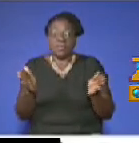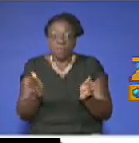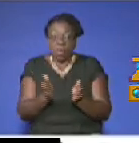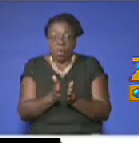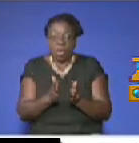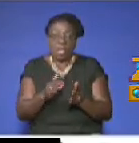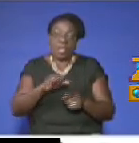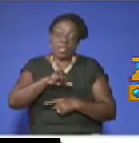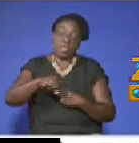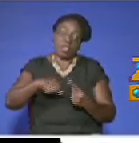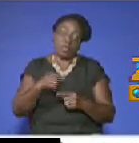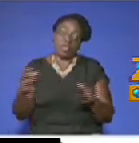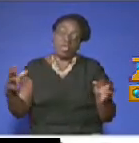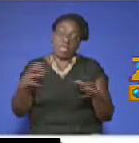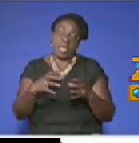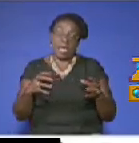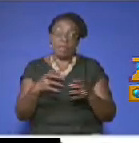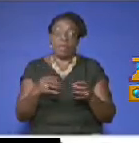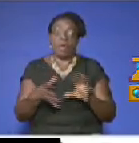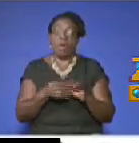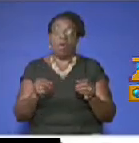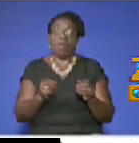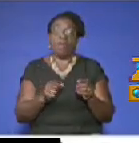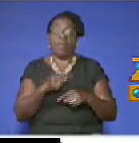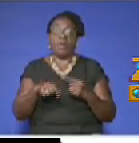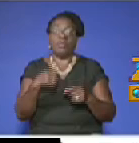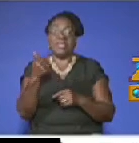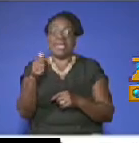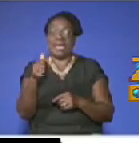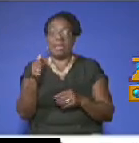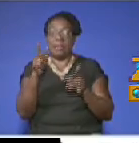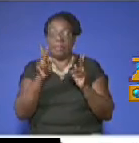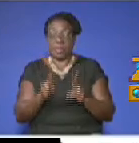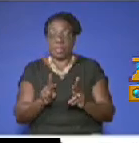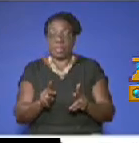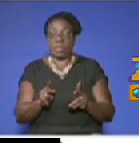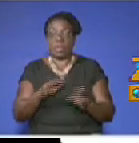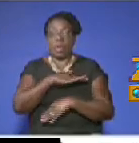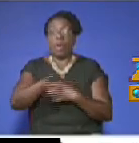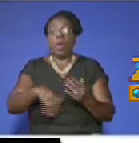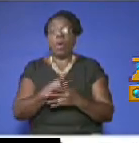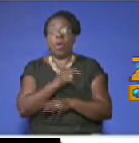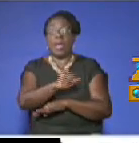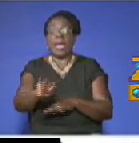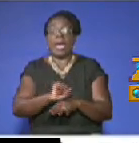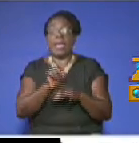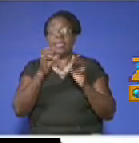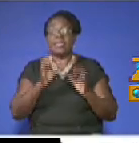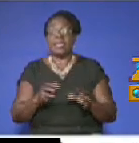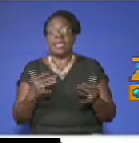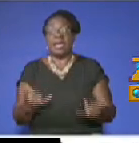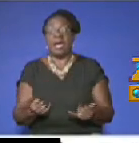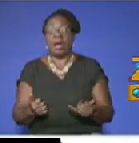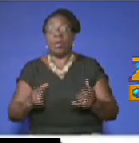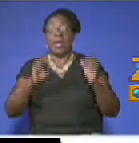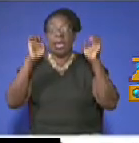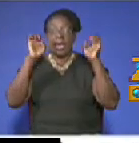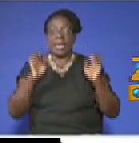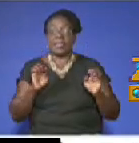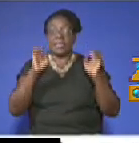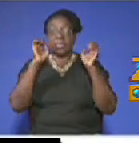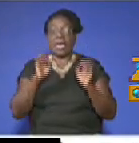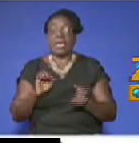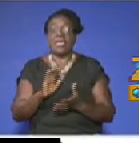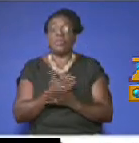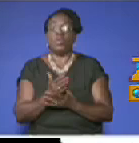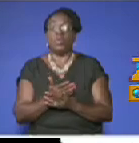gatherings of up to a maximum of 10 people. All islands can now exercise between 5 a.m. and 10 p.m.